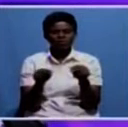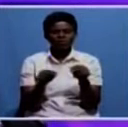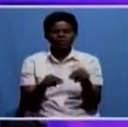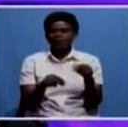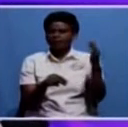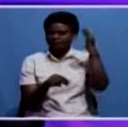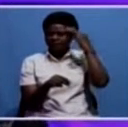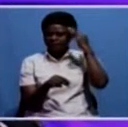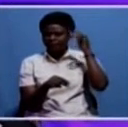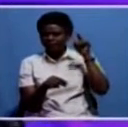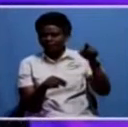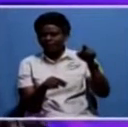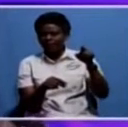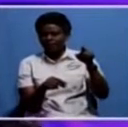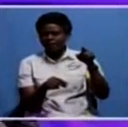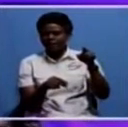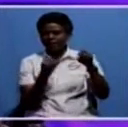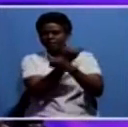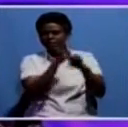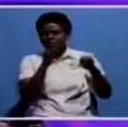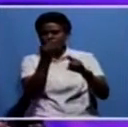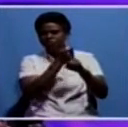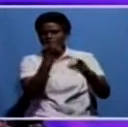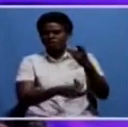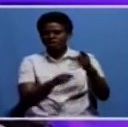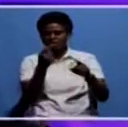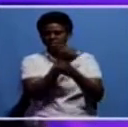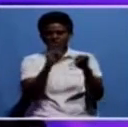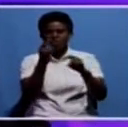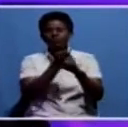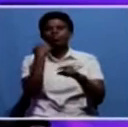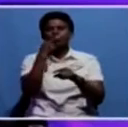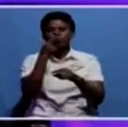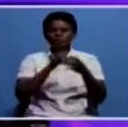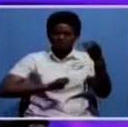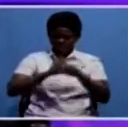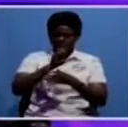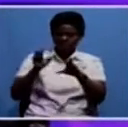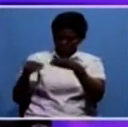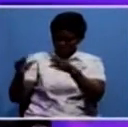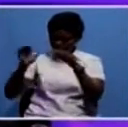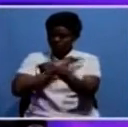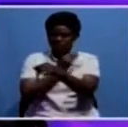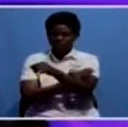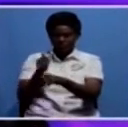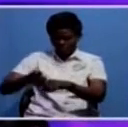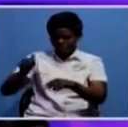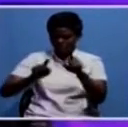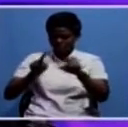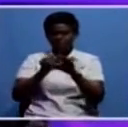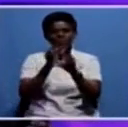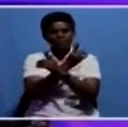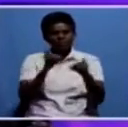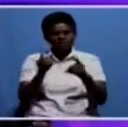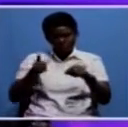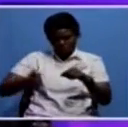that institution is autonomous. Autonomous from what? From who? Because the executive that was given power by the people in a democracy